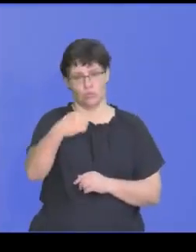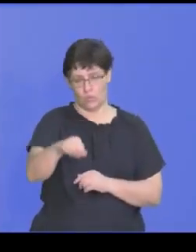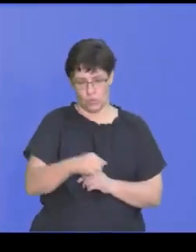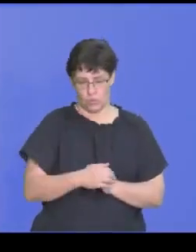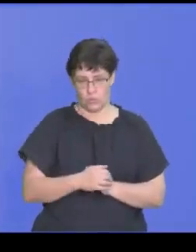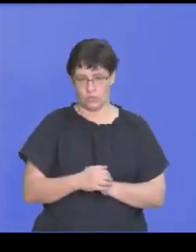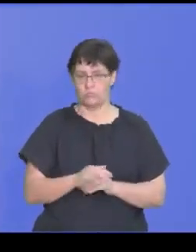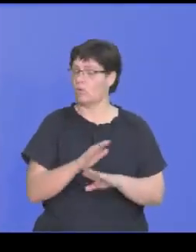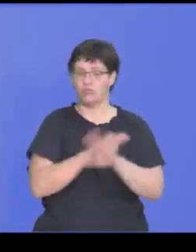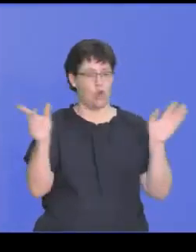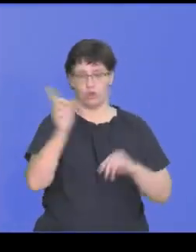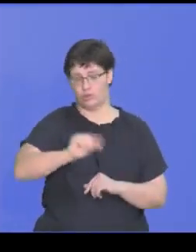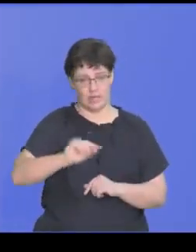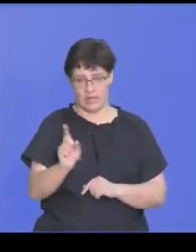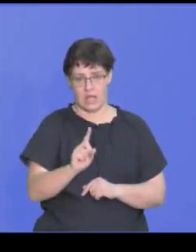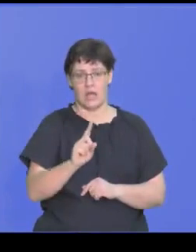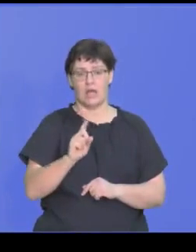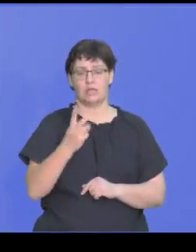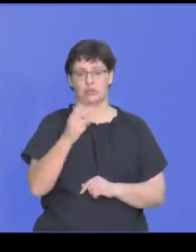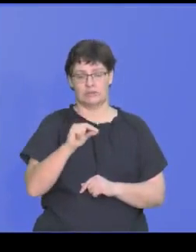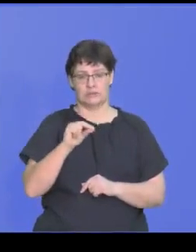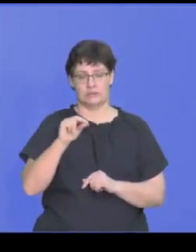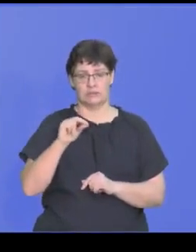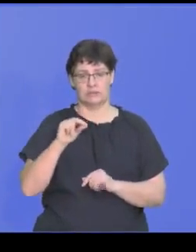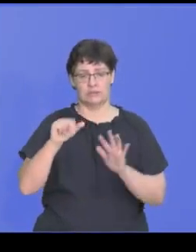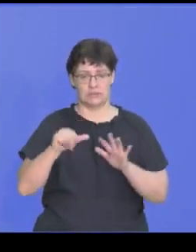not. So it was not cheaper in 2016.